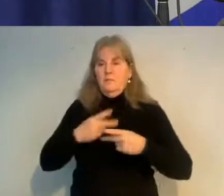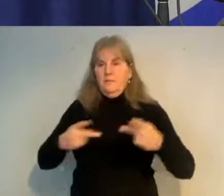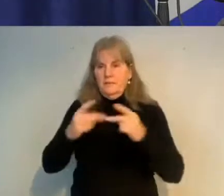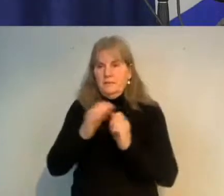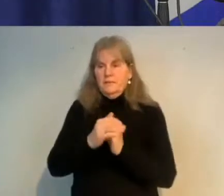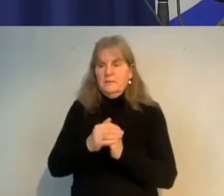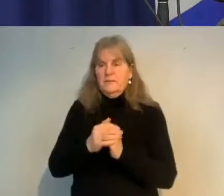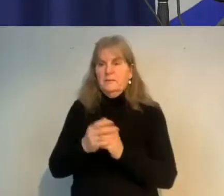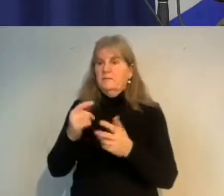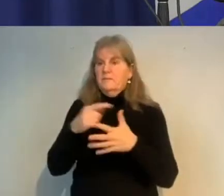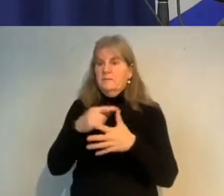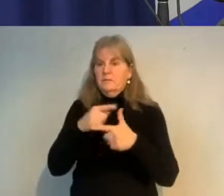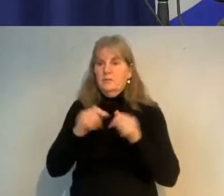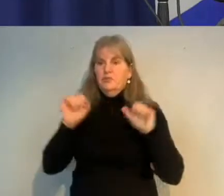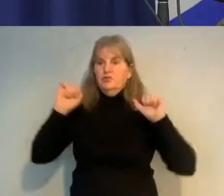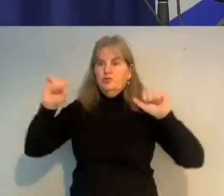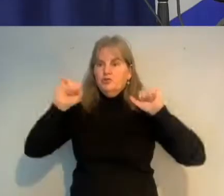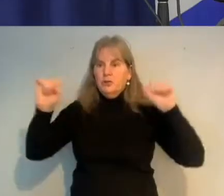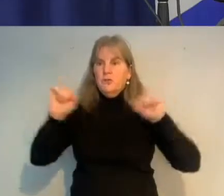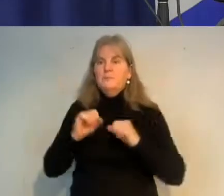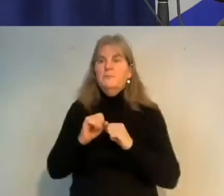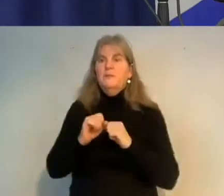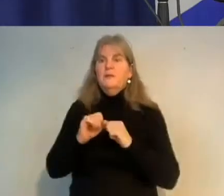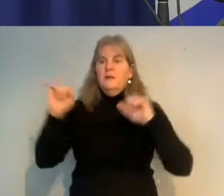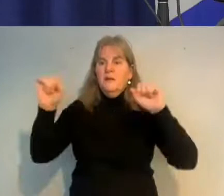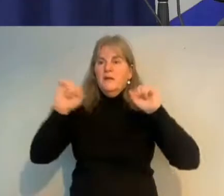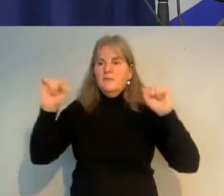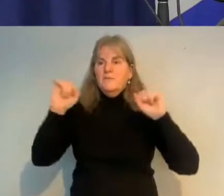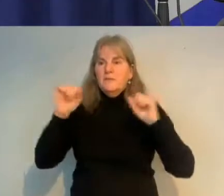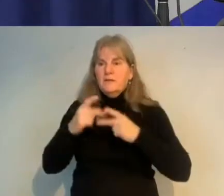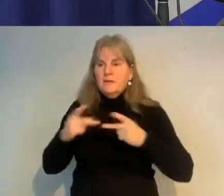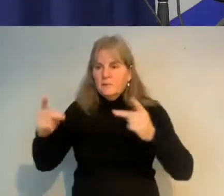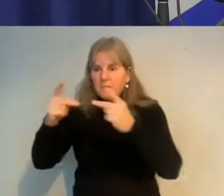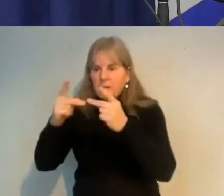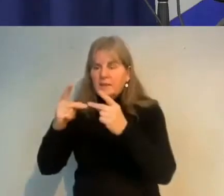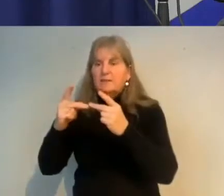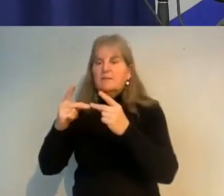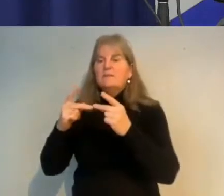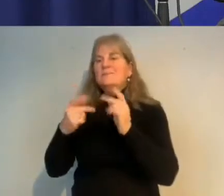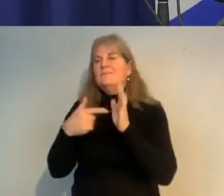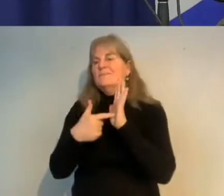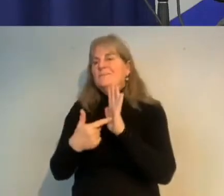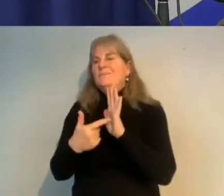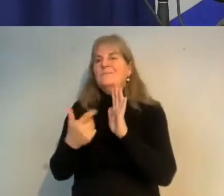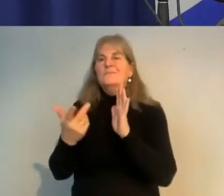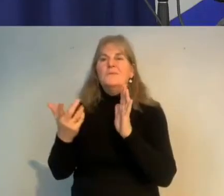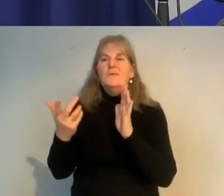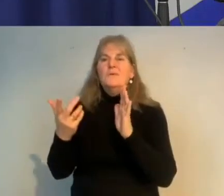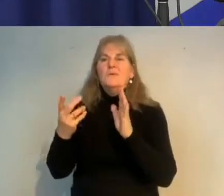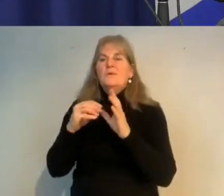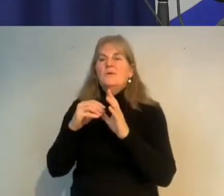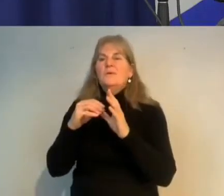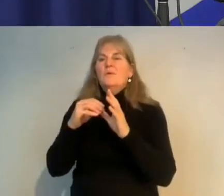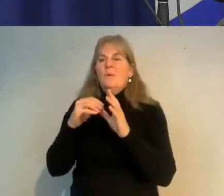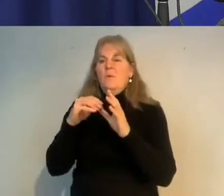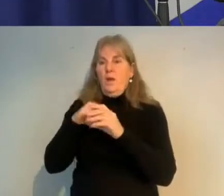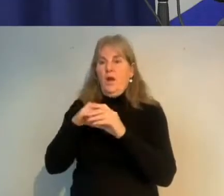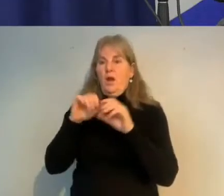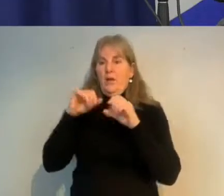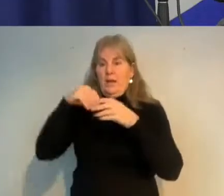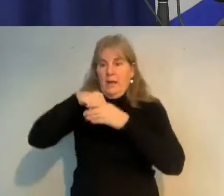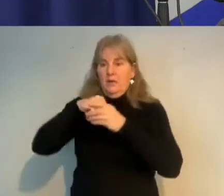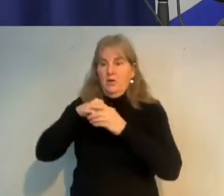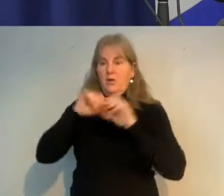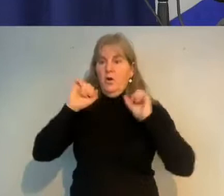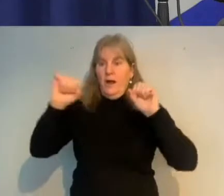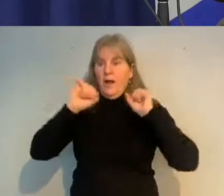gyms, fitness studios or facilities, including but not limited to those where indoor exercise or fitness activities